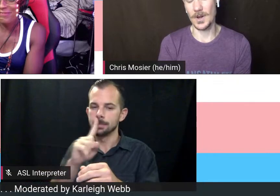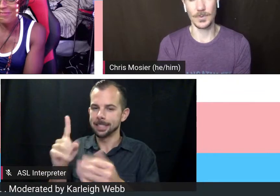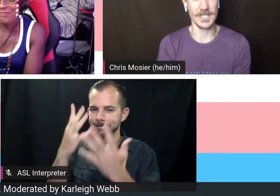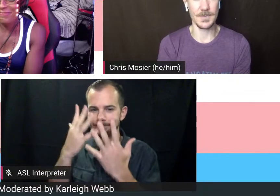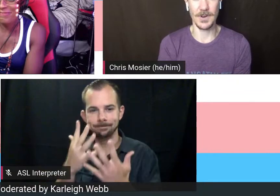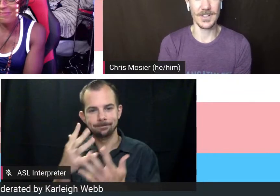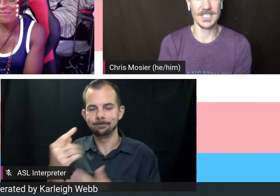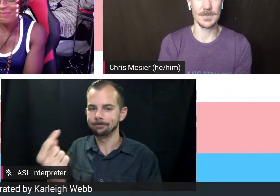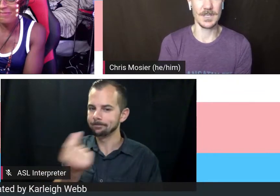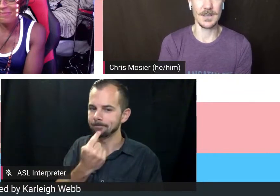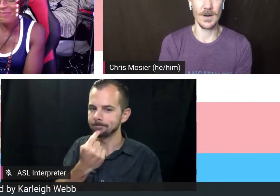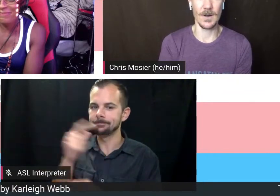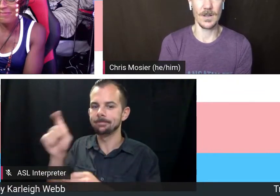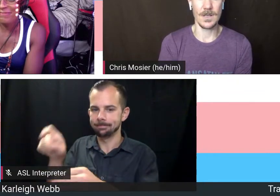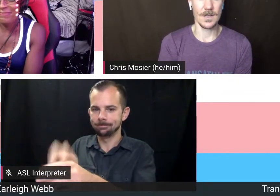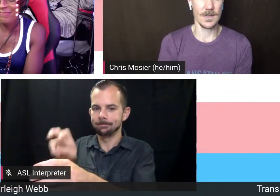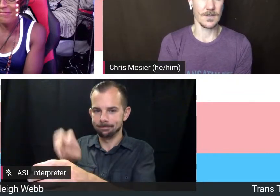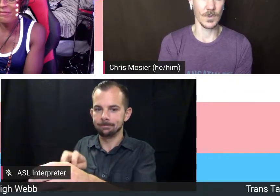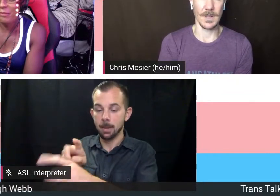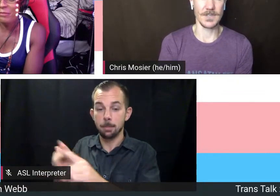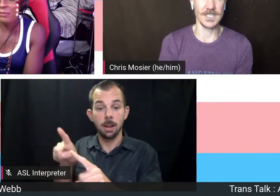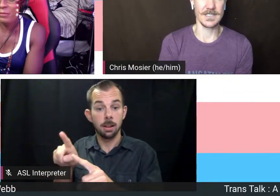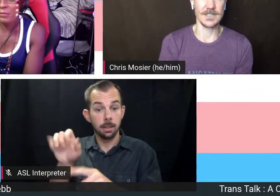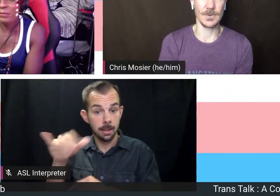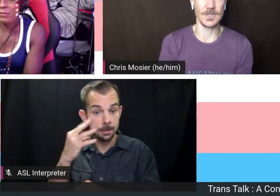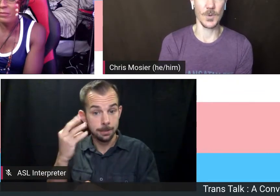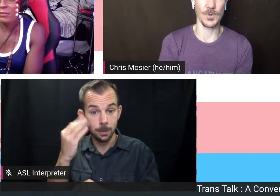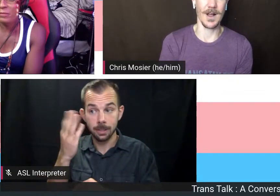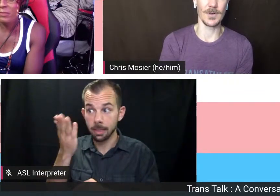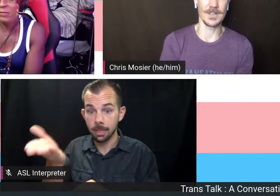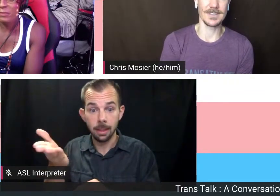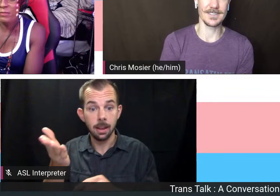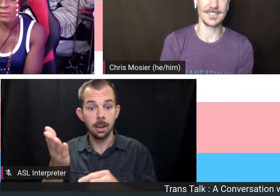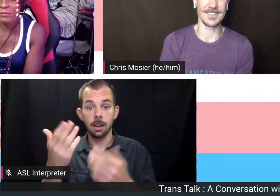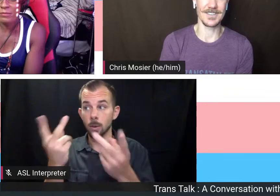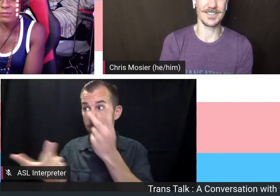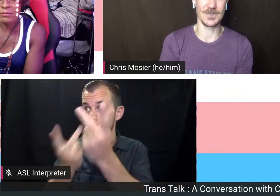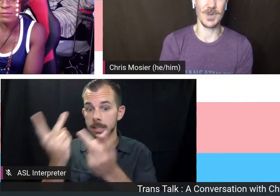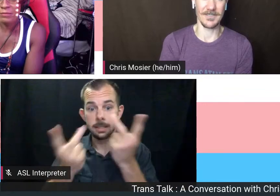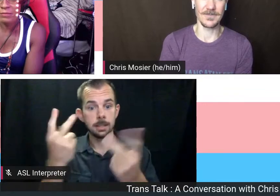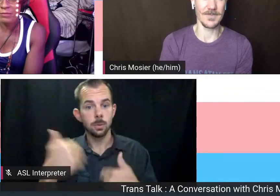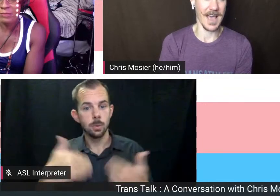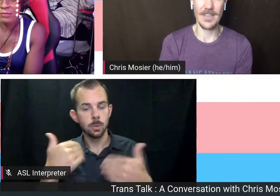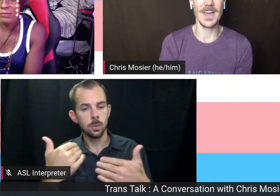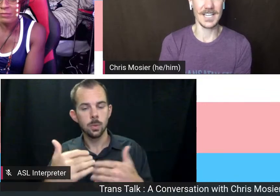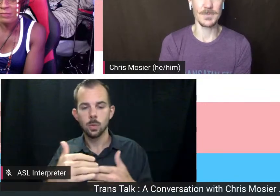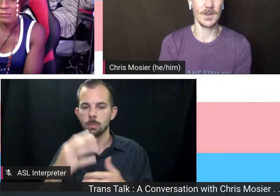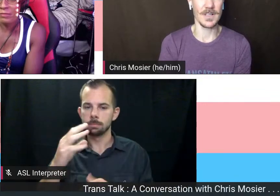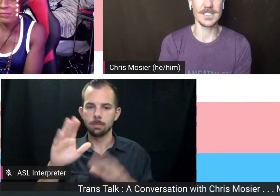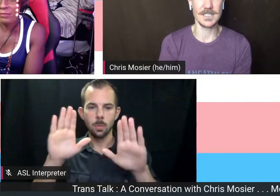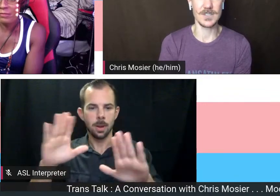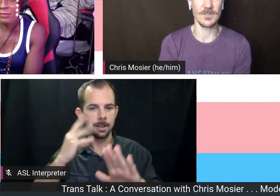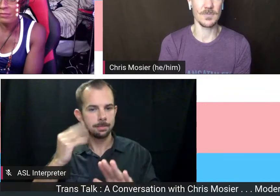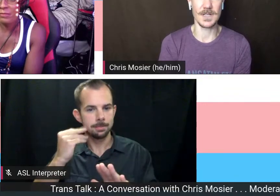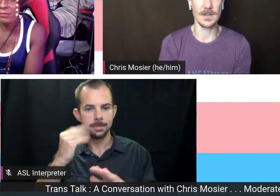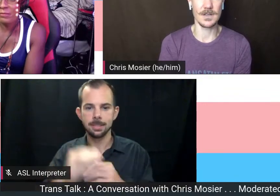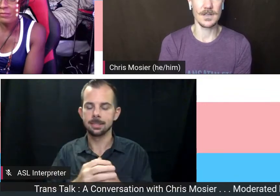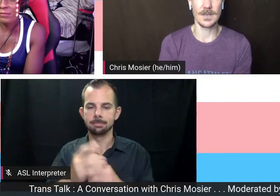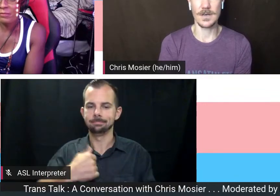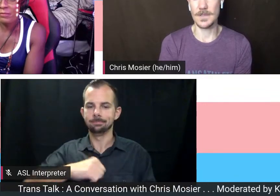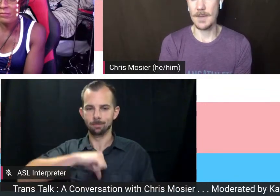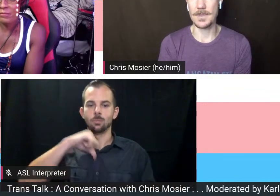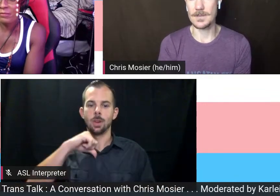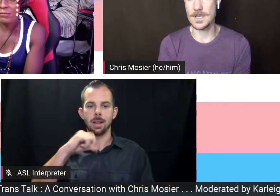an incredible experience to be there. And really, I'm just, so proud to have had that experience and to have